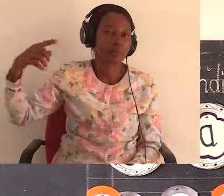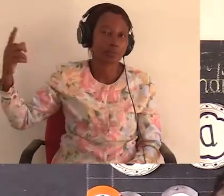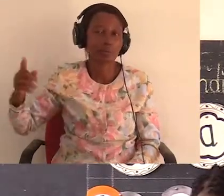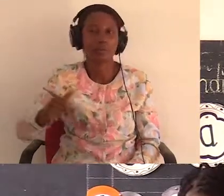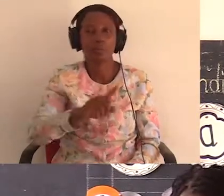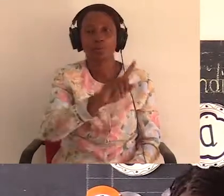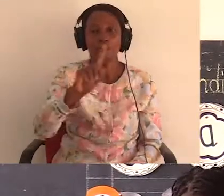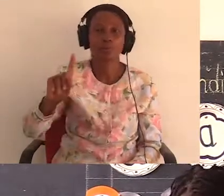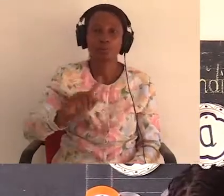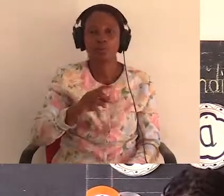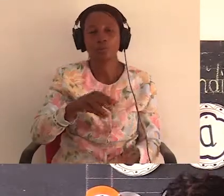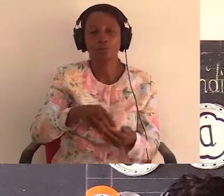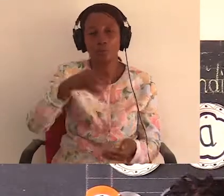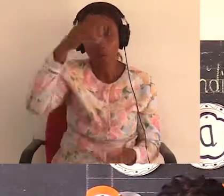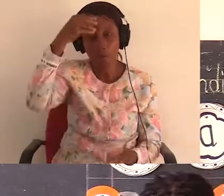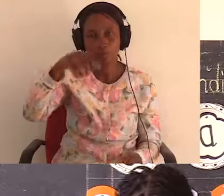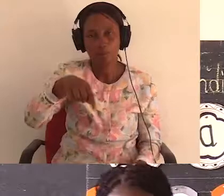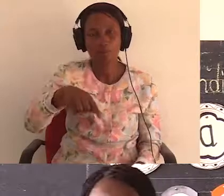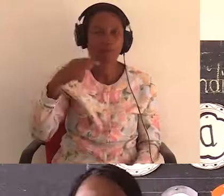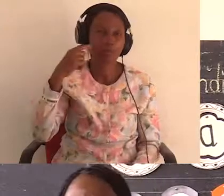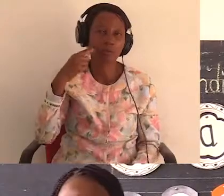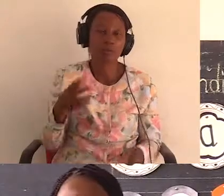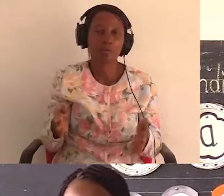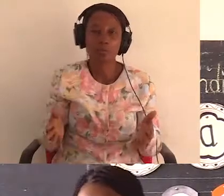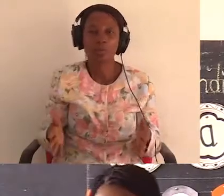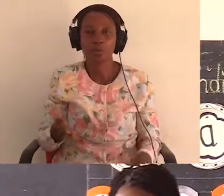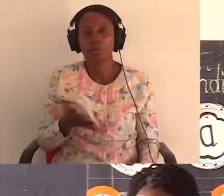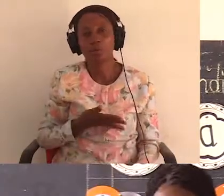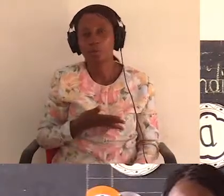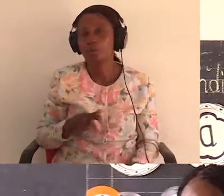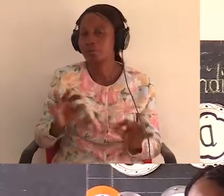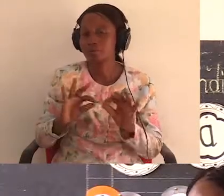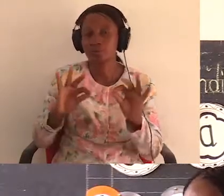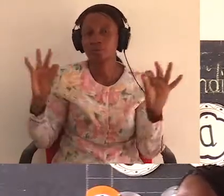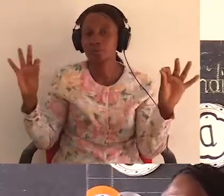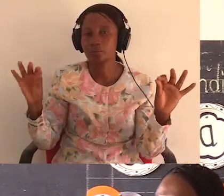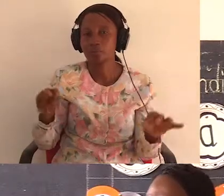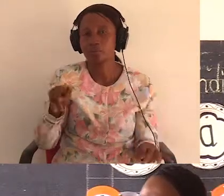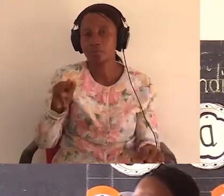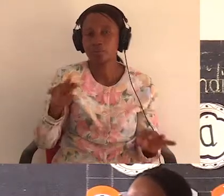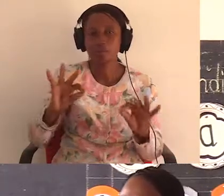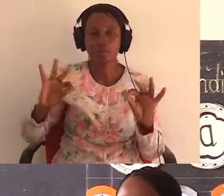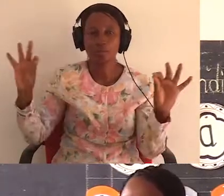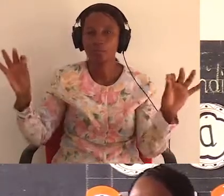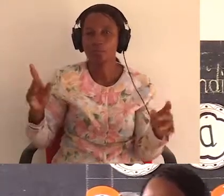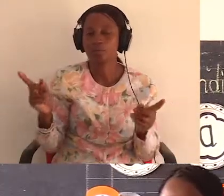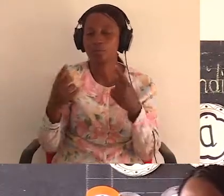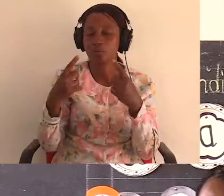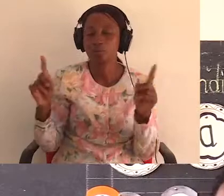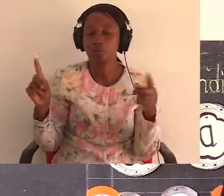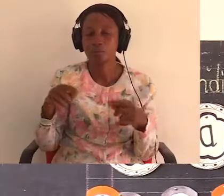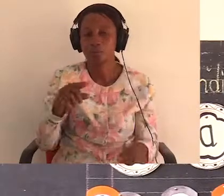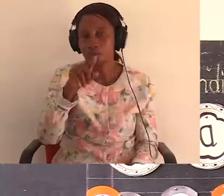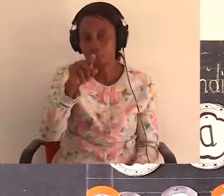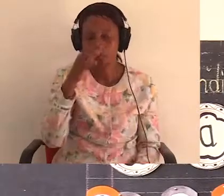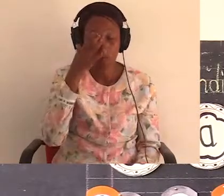today. So now, I have a very nice song for you. And I want each and every one of you